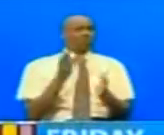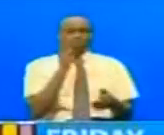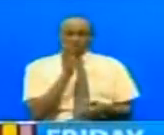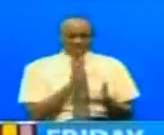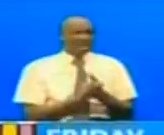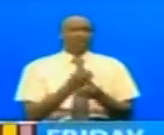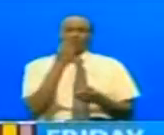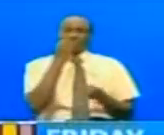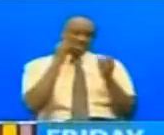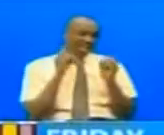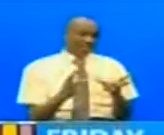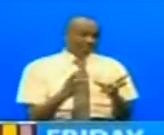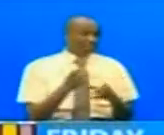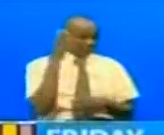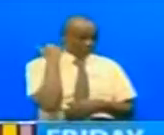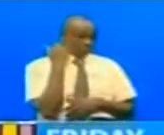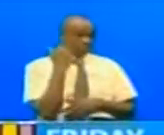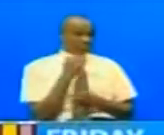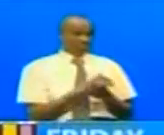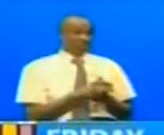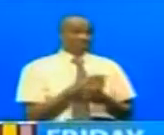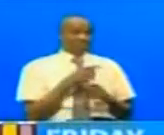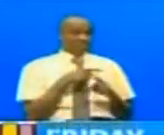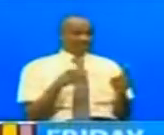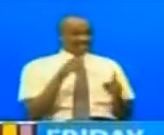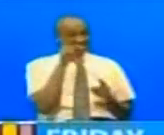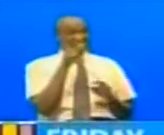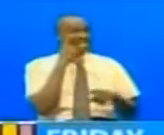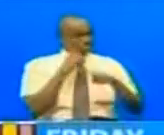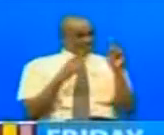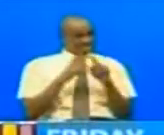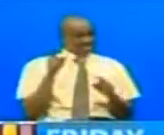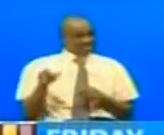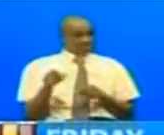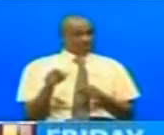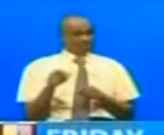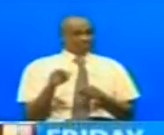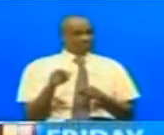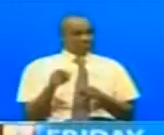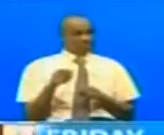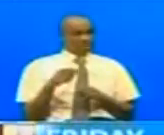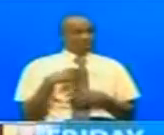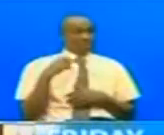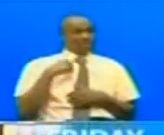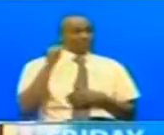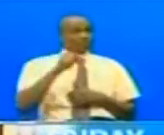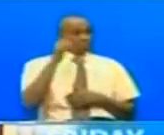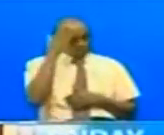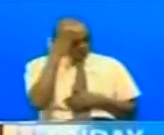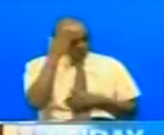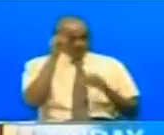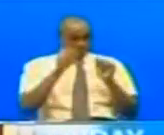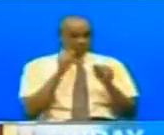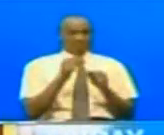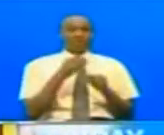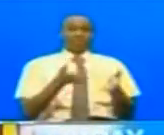food. So sometimes those experience we have, and we know how we can do